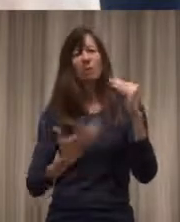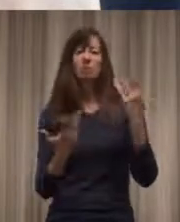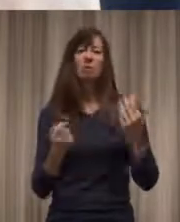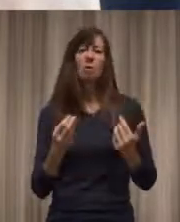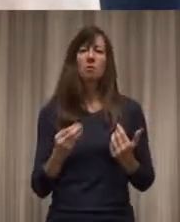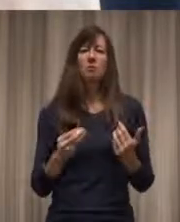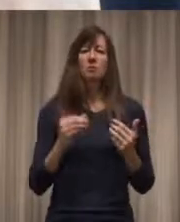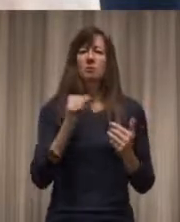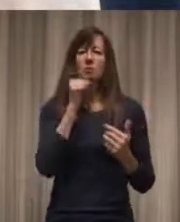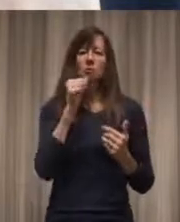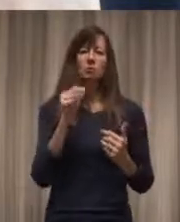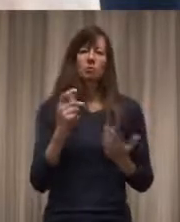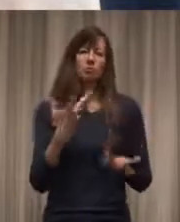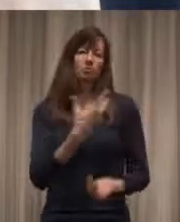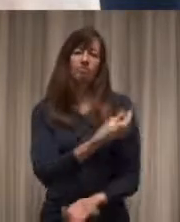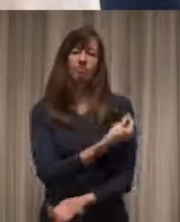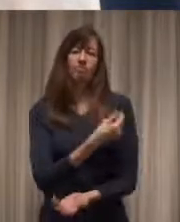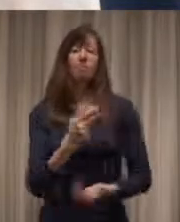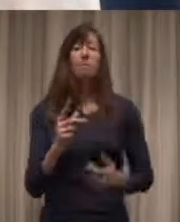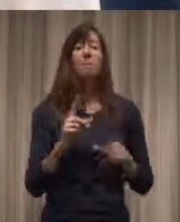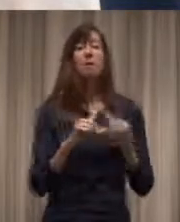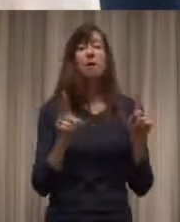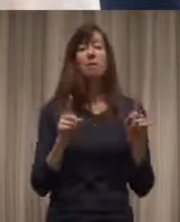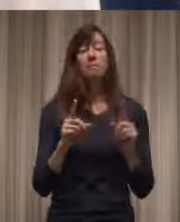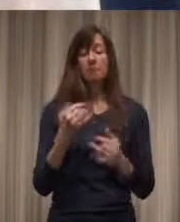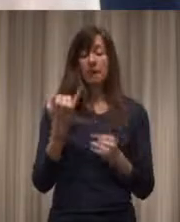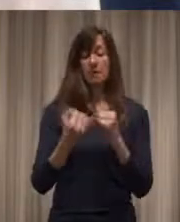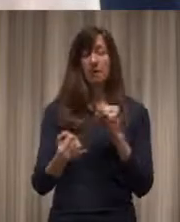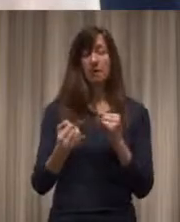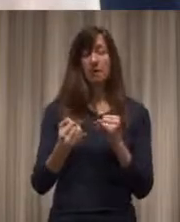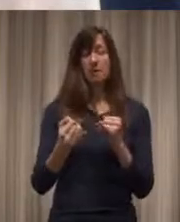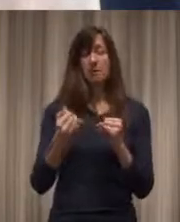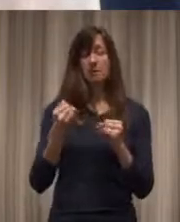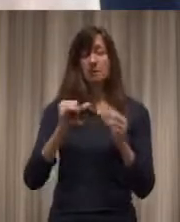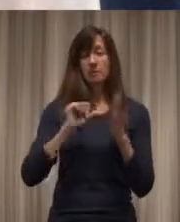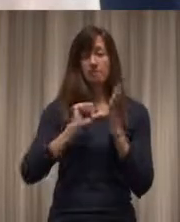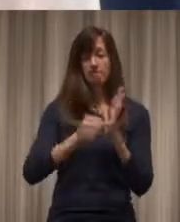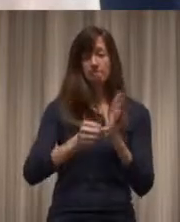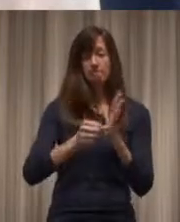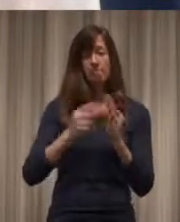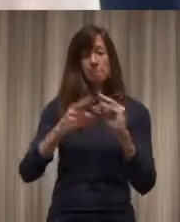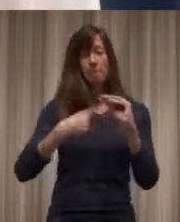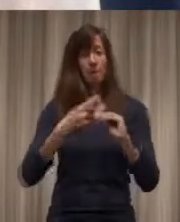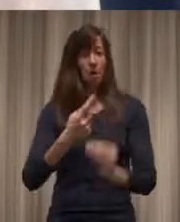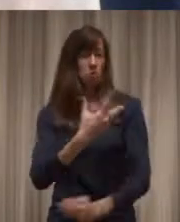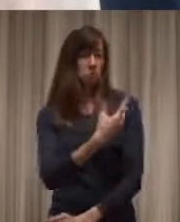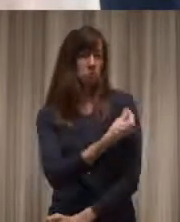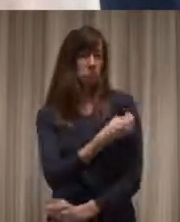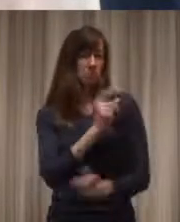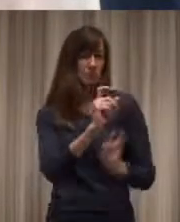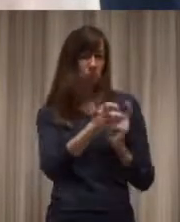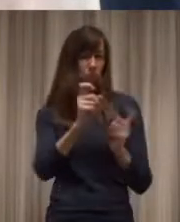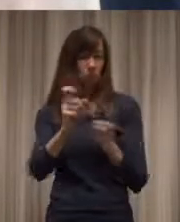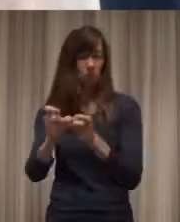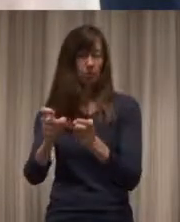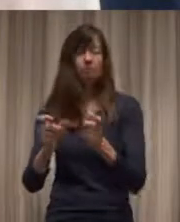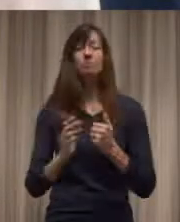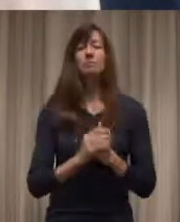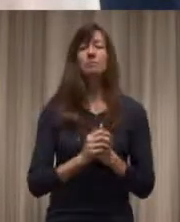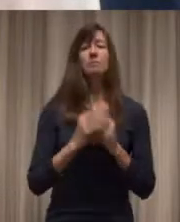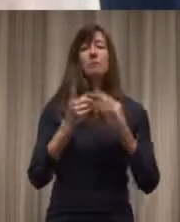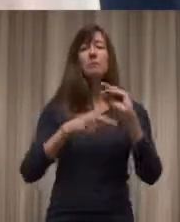The last point I want to make on the distribution effort is building on what I said before in terms of the sequencing